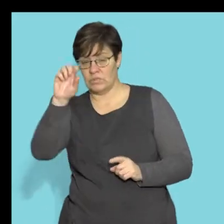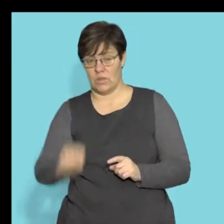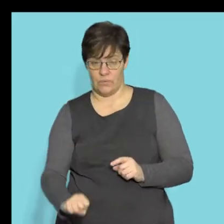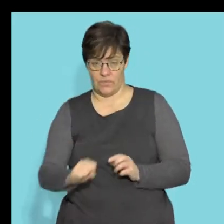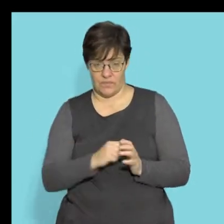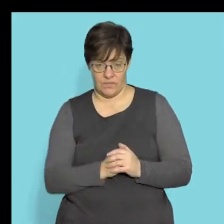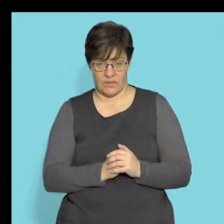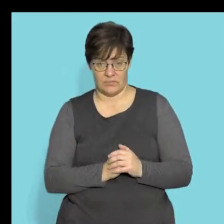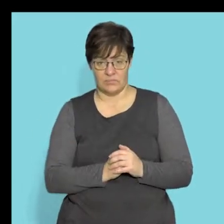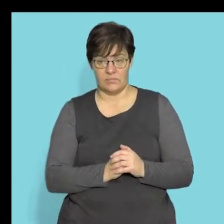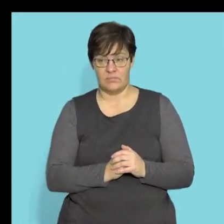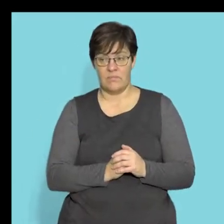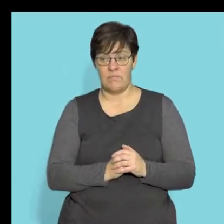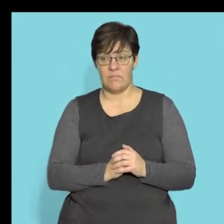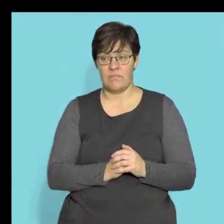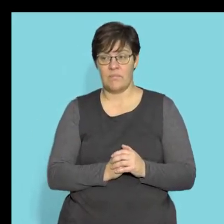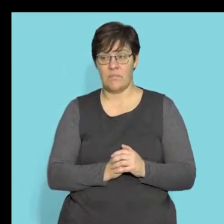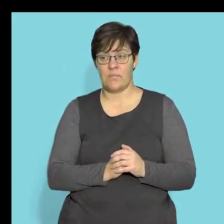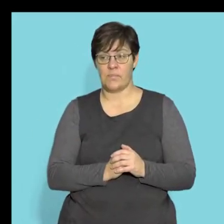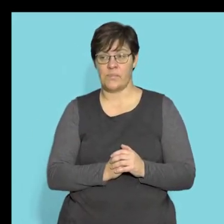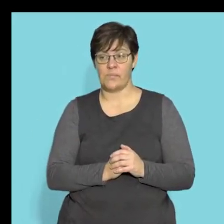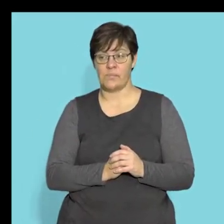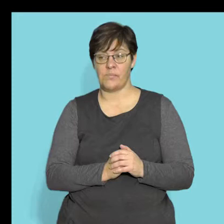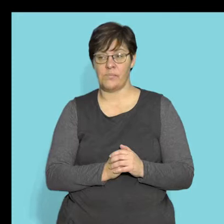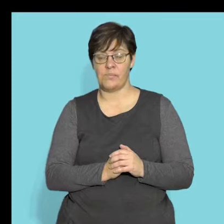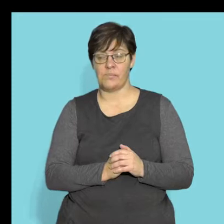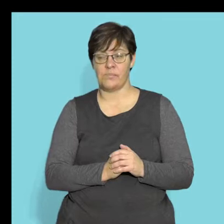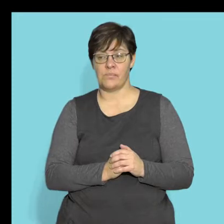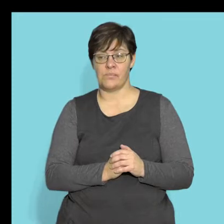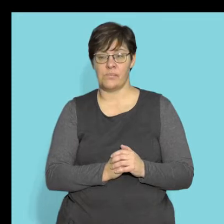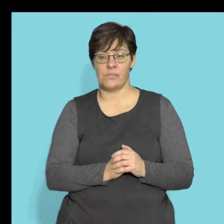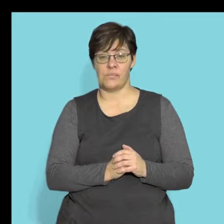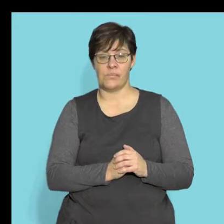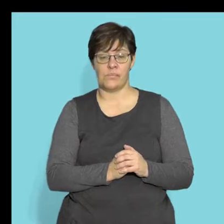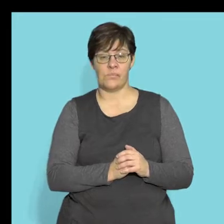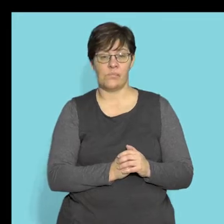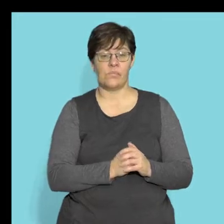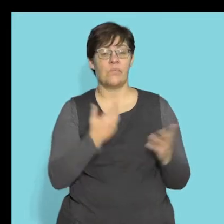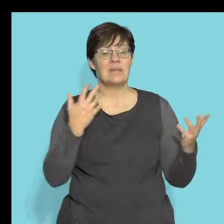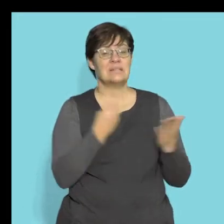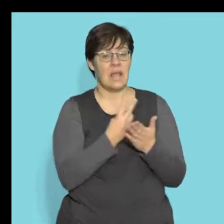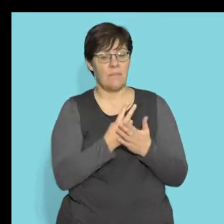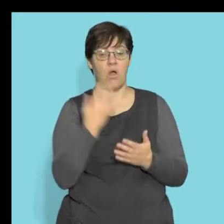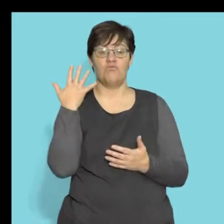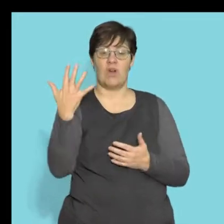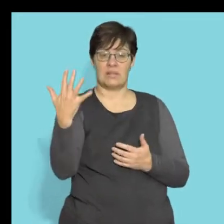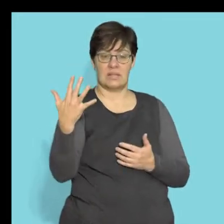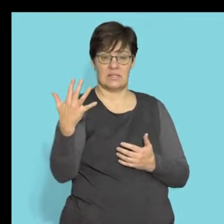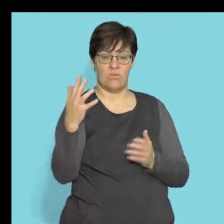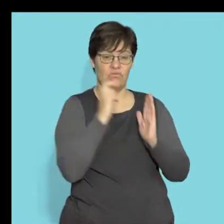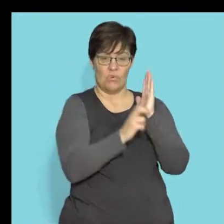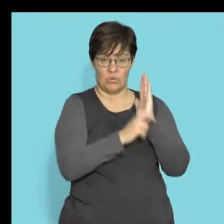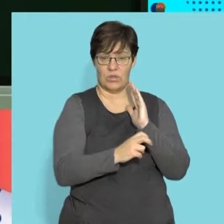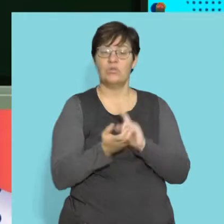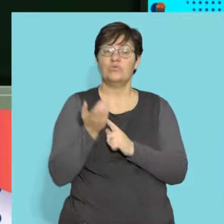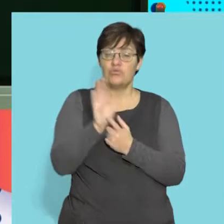north to the south. But we also recognize that we can use our right-hand